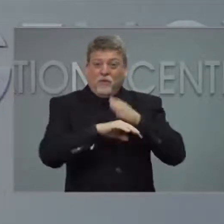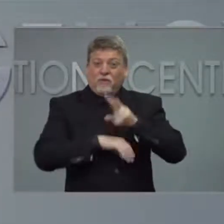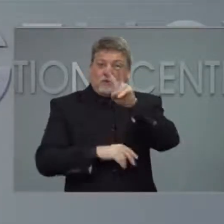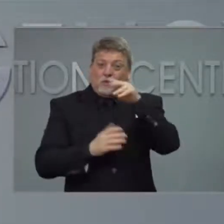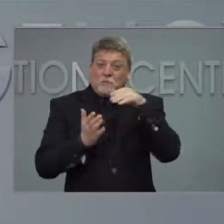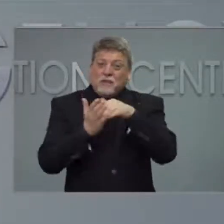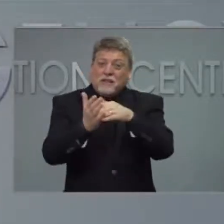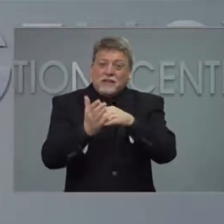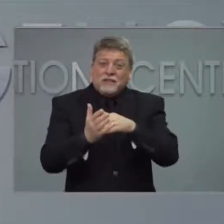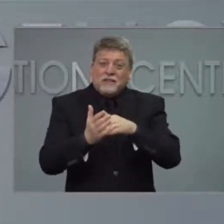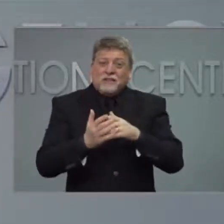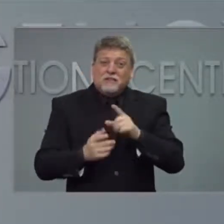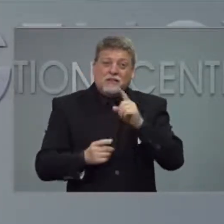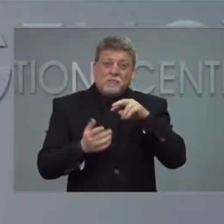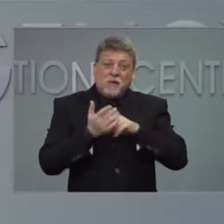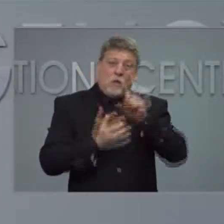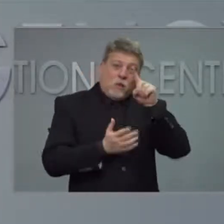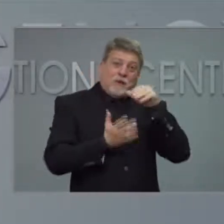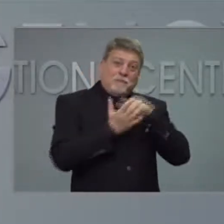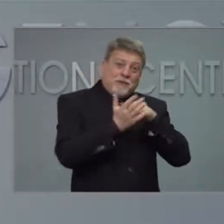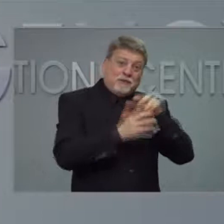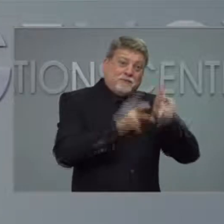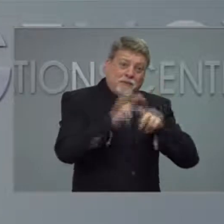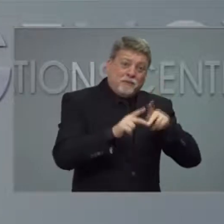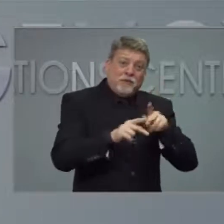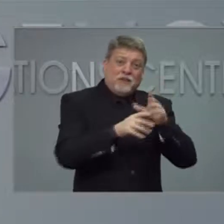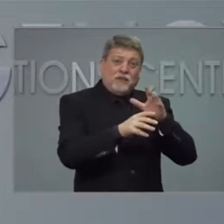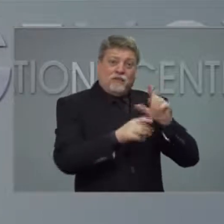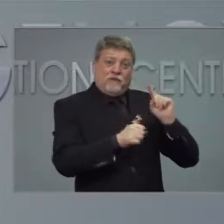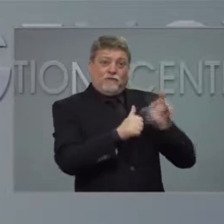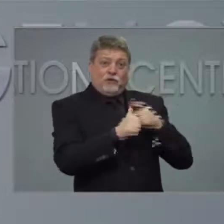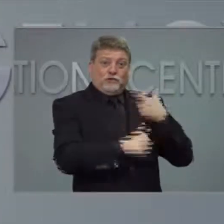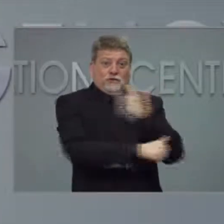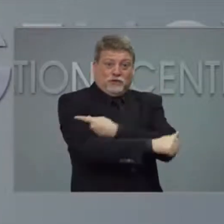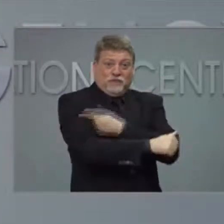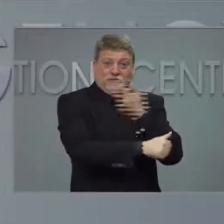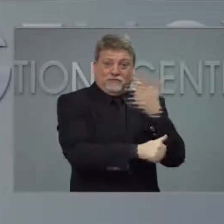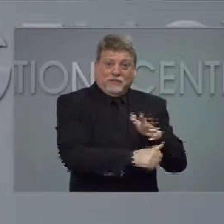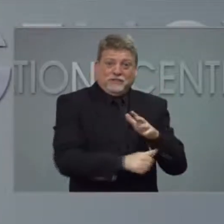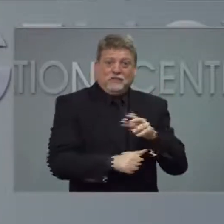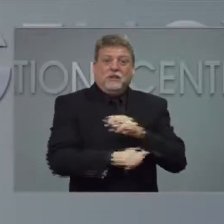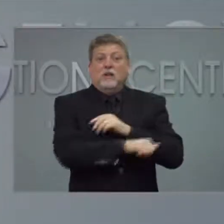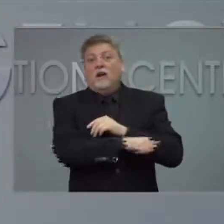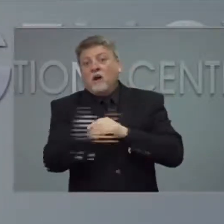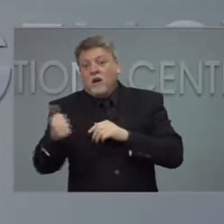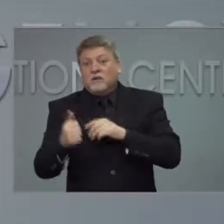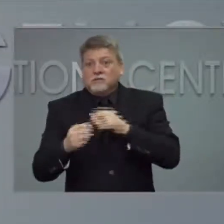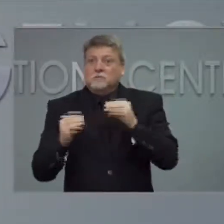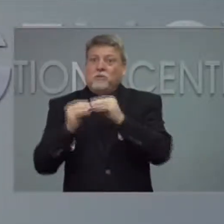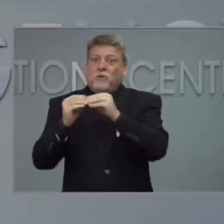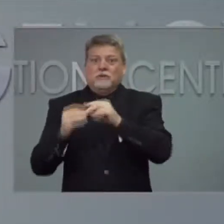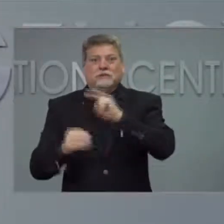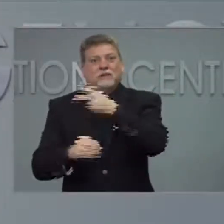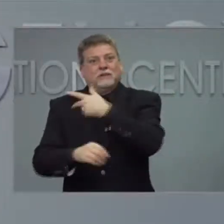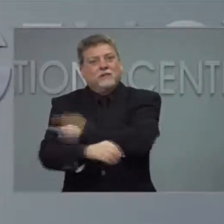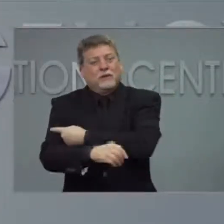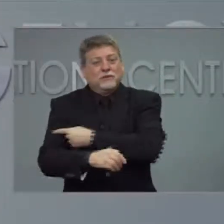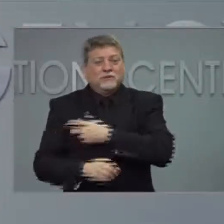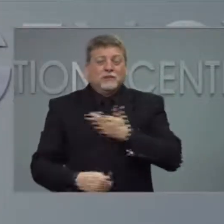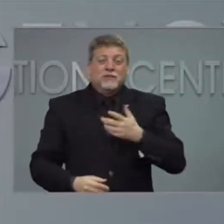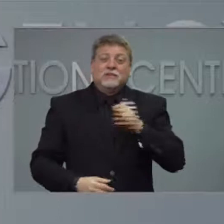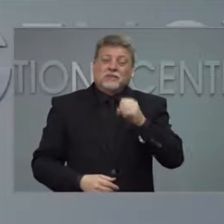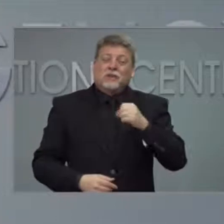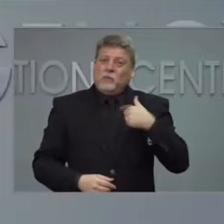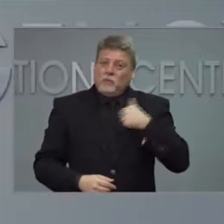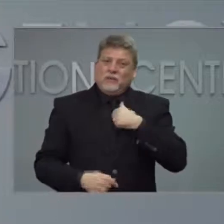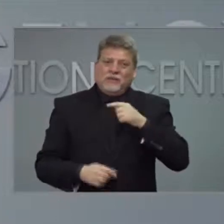Again, that's more than 1 million people have gotten at least a first dose of a vaccine here. So that's really good news for us in North Carolina. So we're